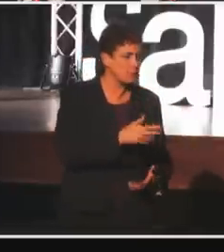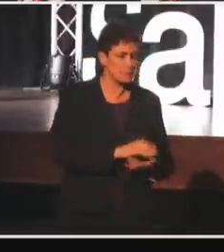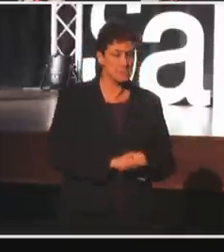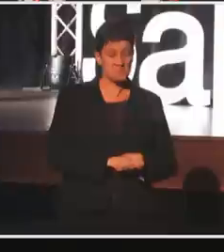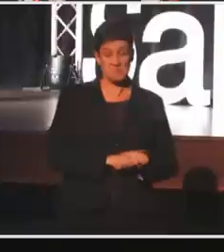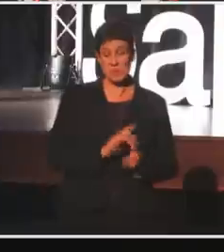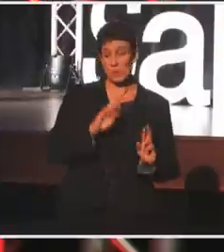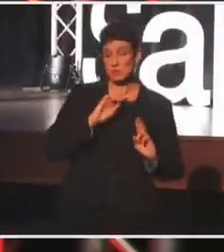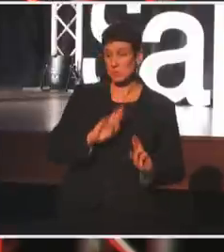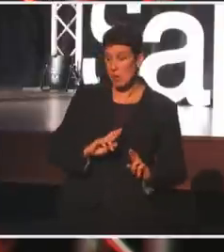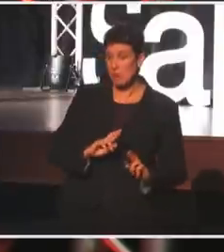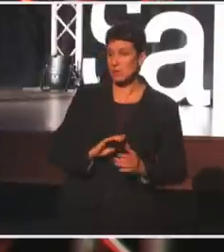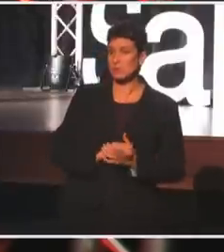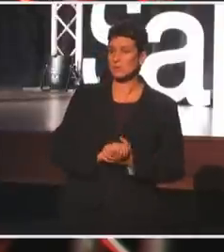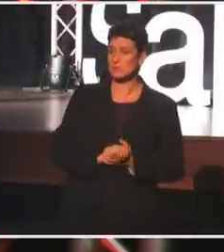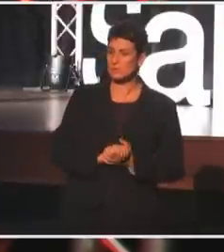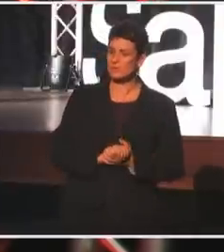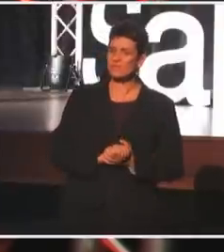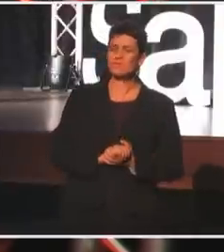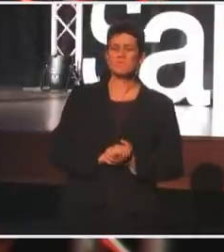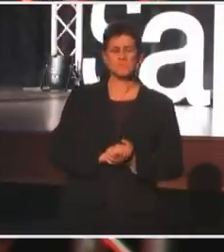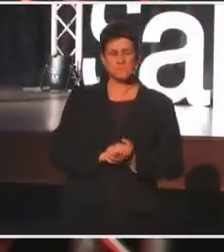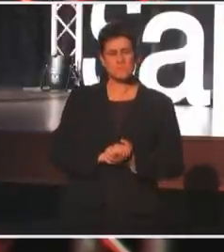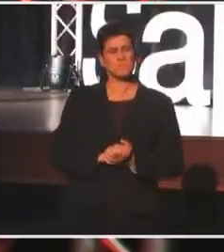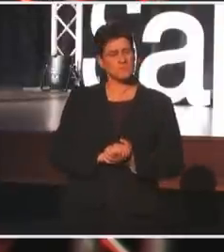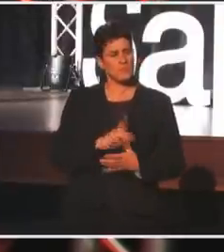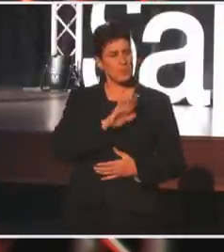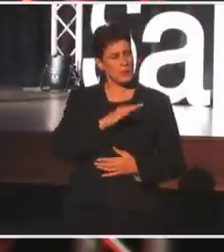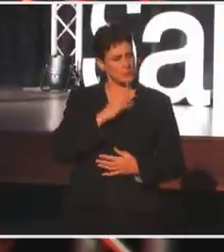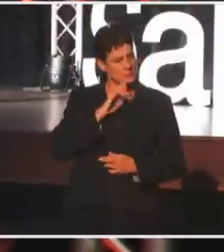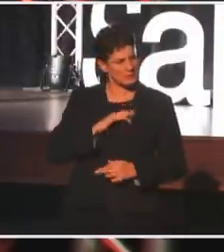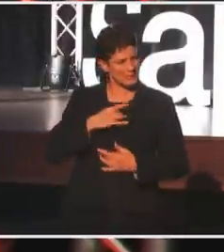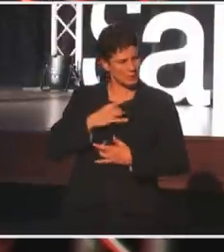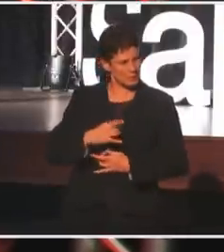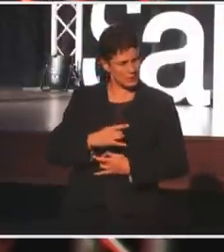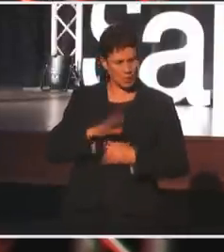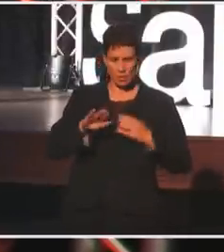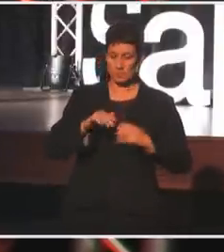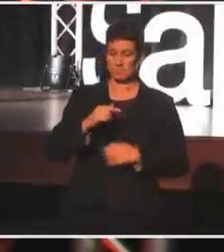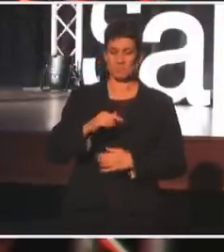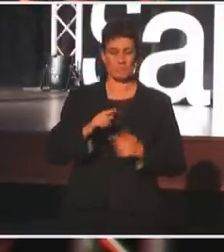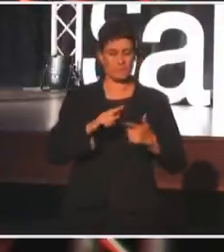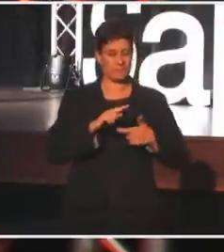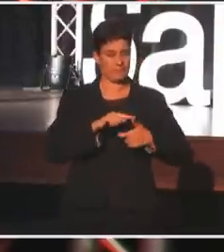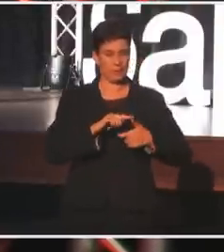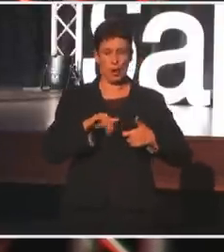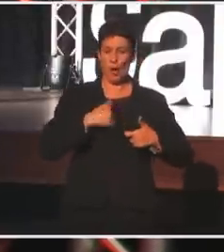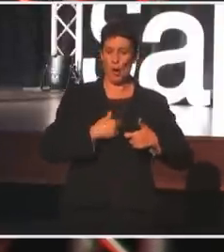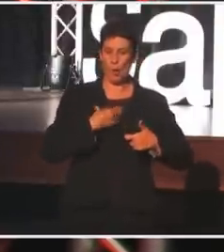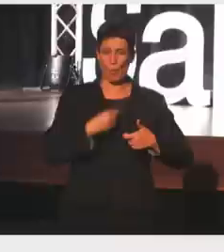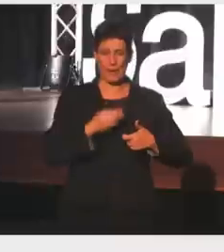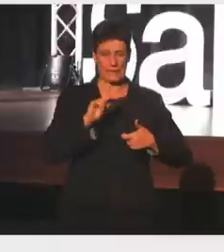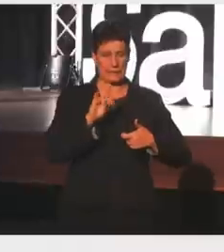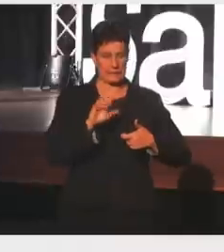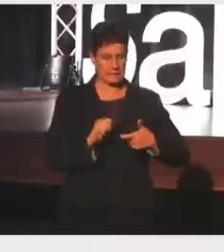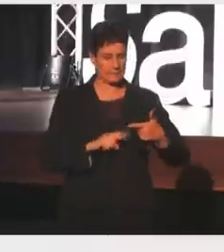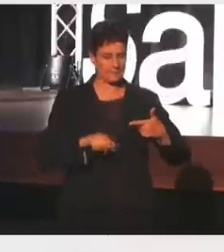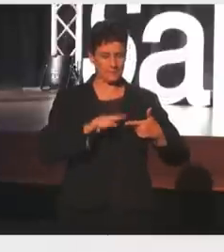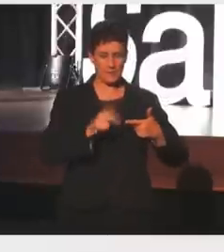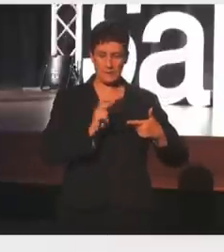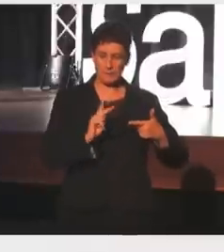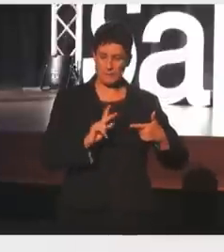Their responses were varied and interesting. All white keys, the people's key,